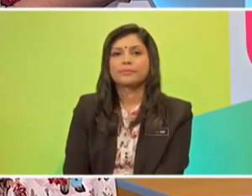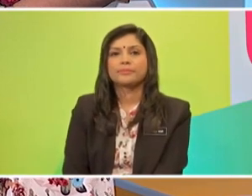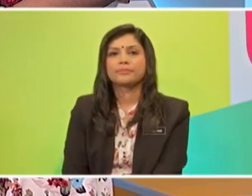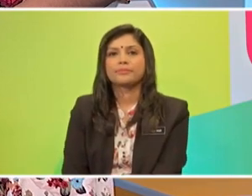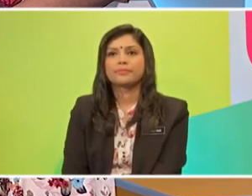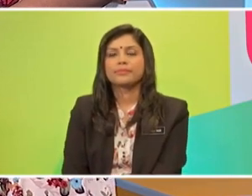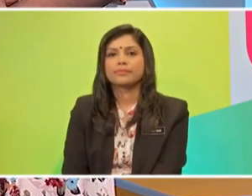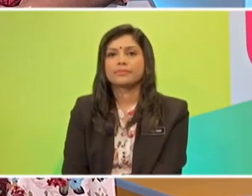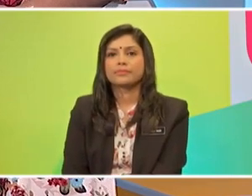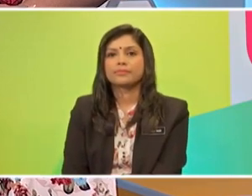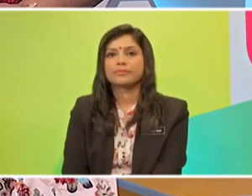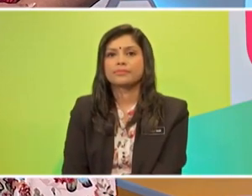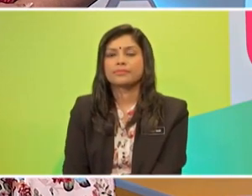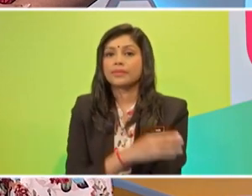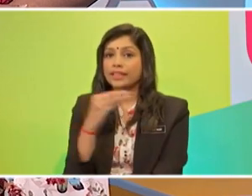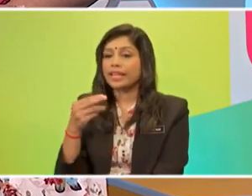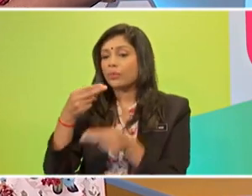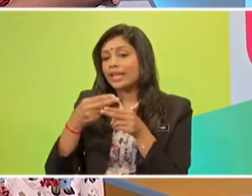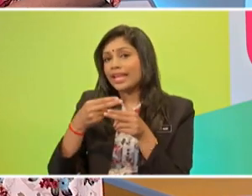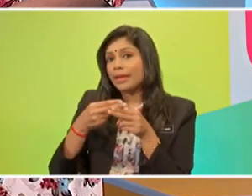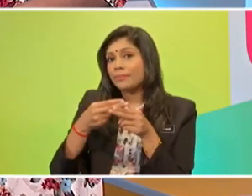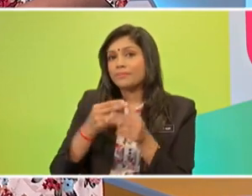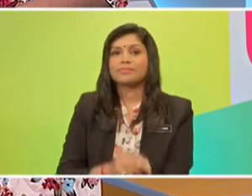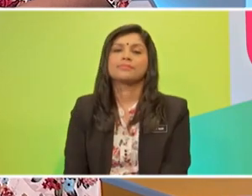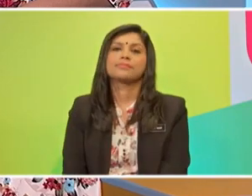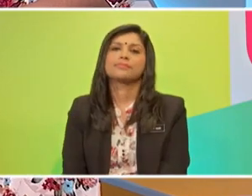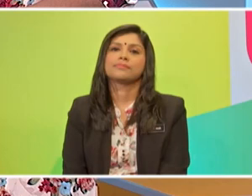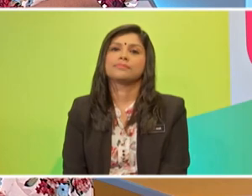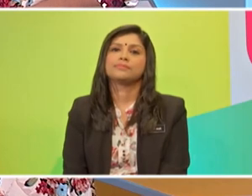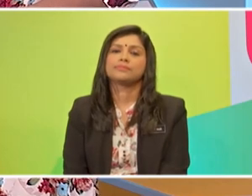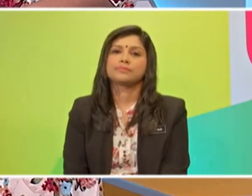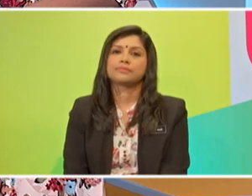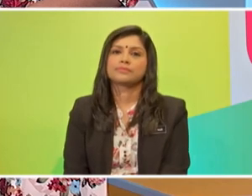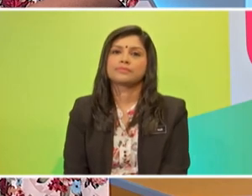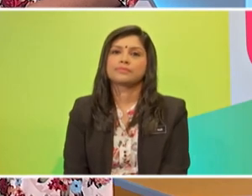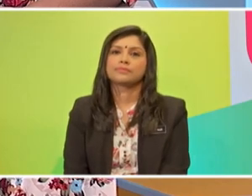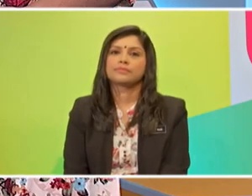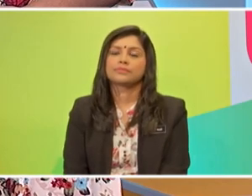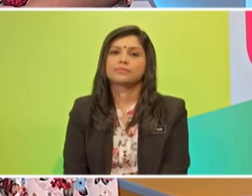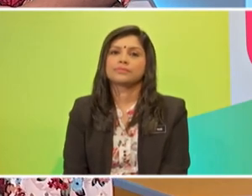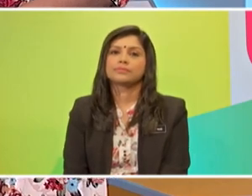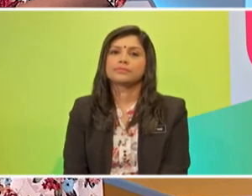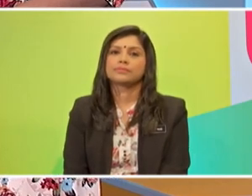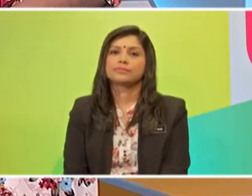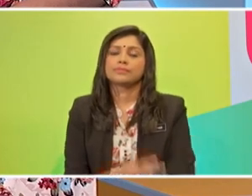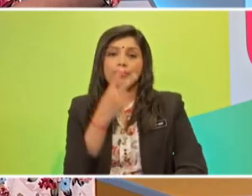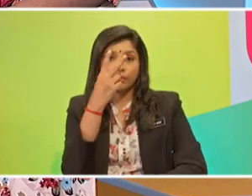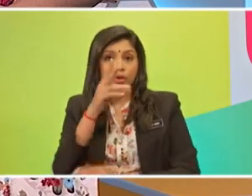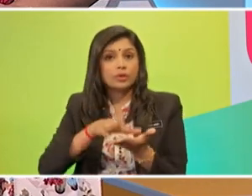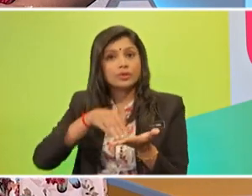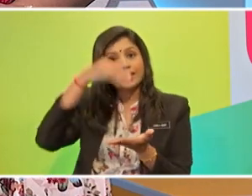to name letters of the alphabet. Mm-hmm. And also we are going to recognize and sound out letters of the